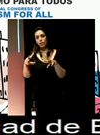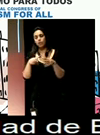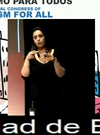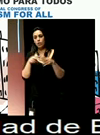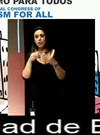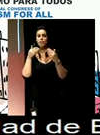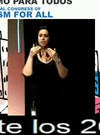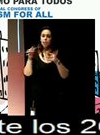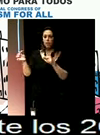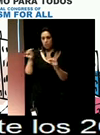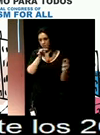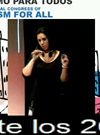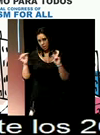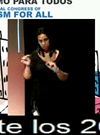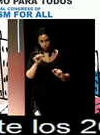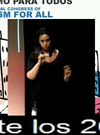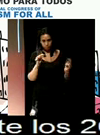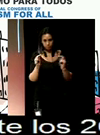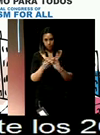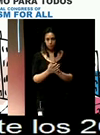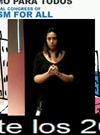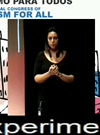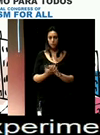social transformation through dialogue.